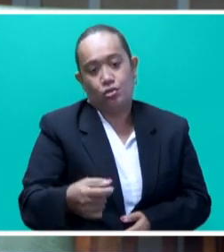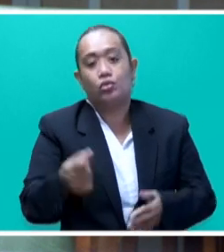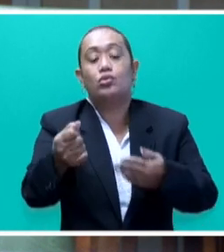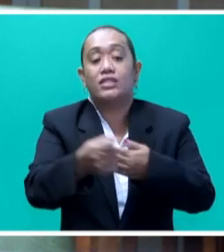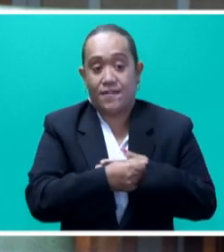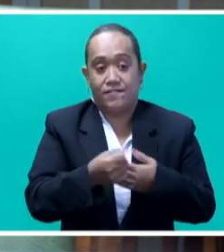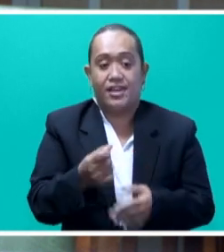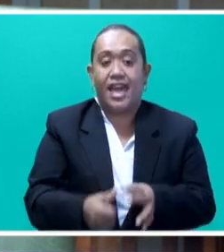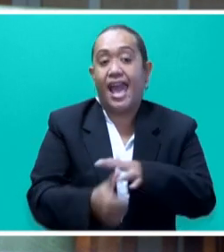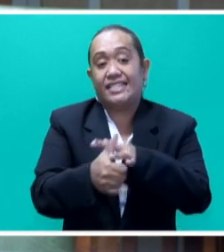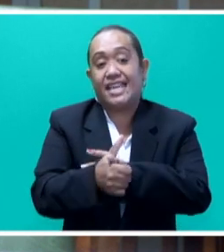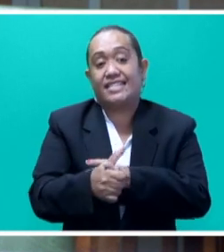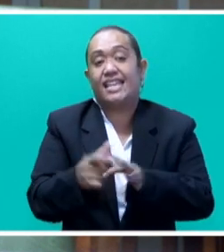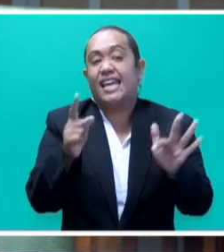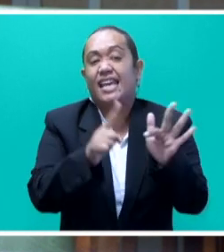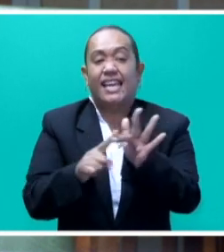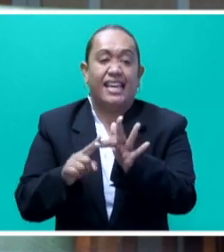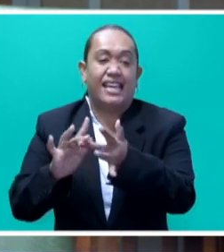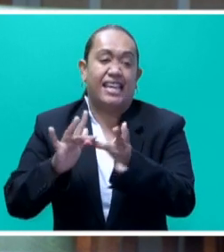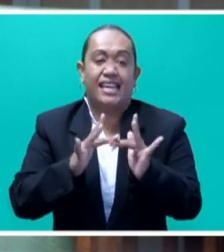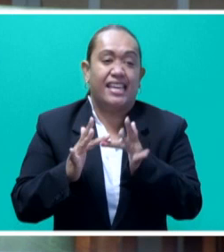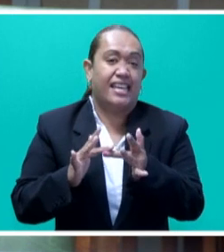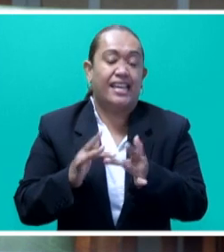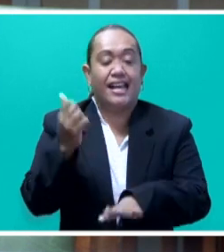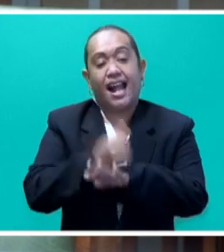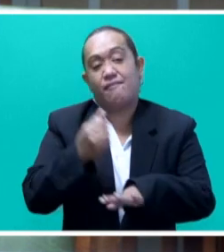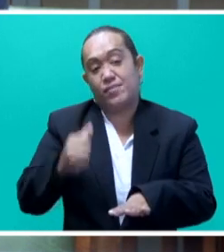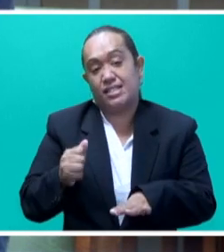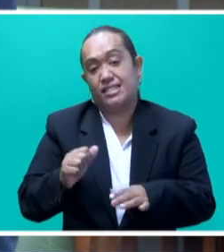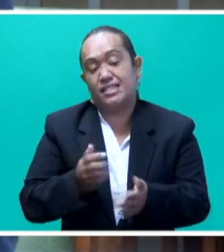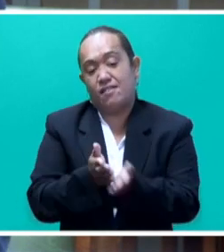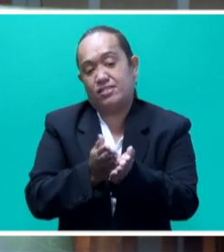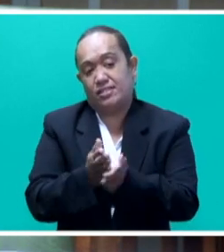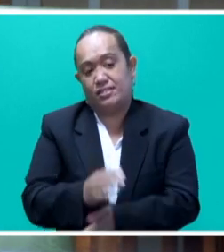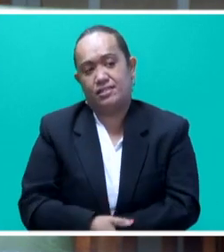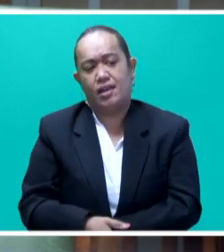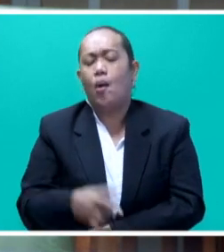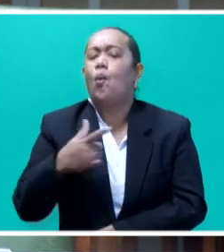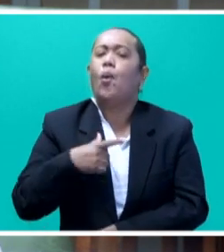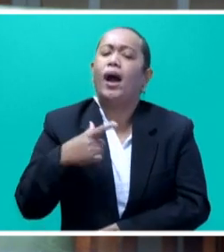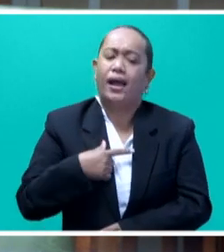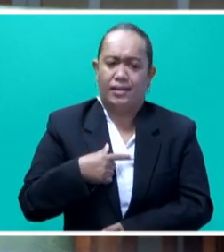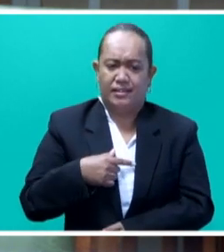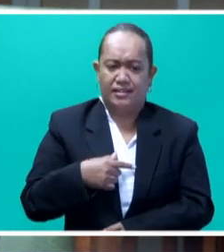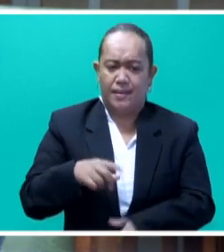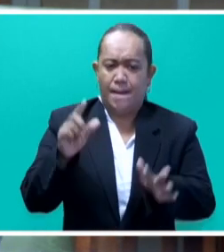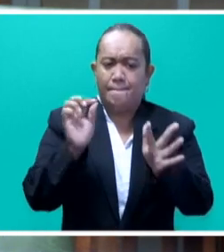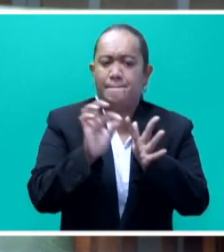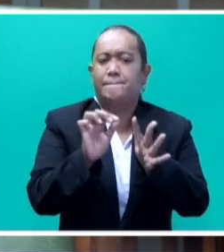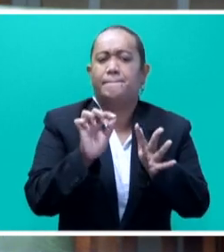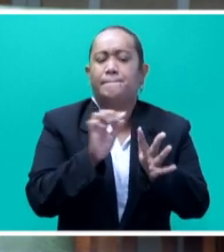access e-government services. So I fail to understand why the Honourable Tikunduan Dua is actually misleading Parliament and